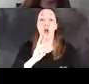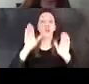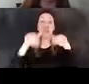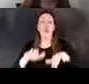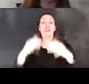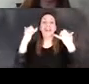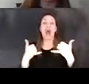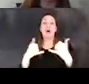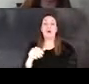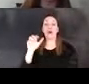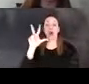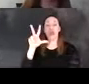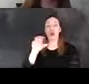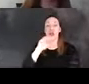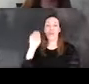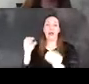revolution.